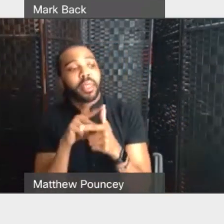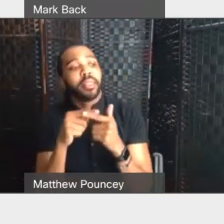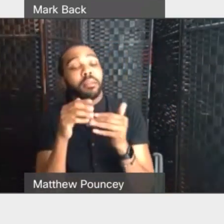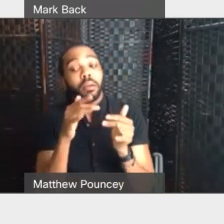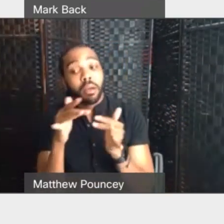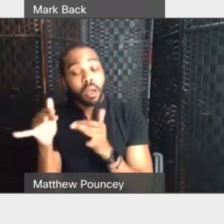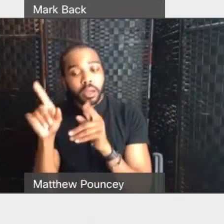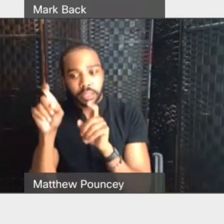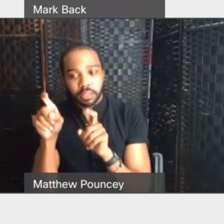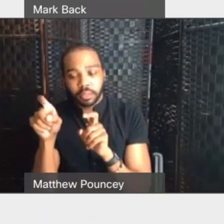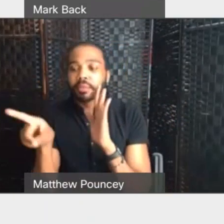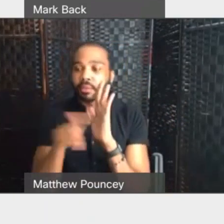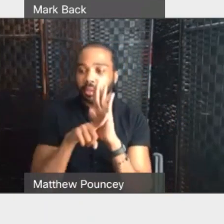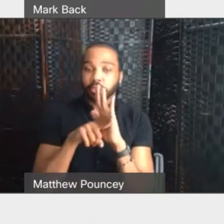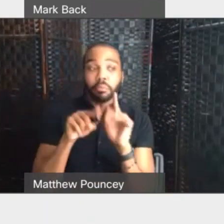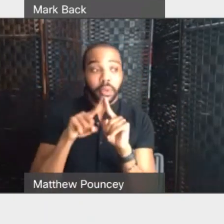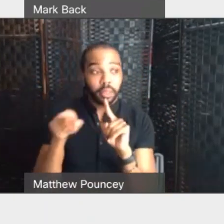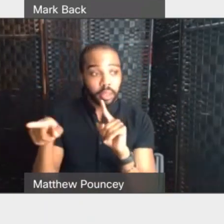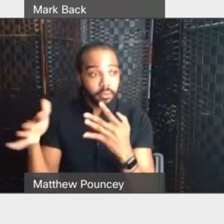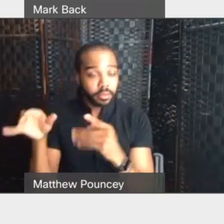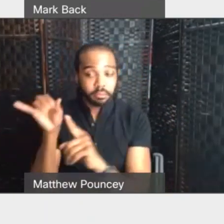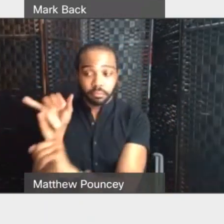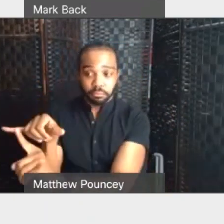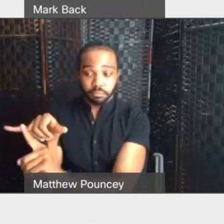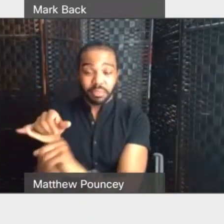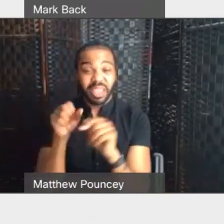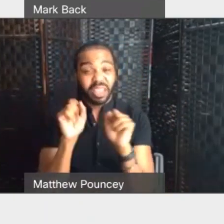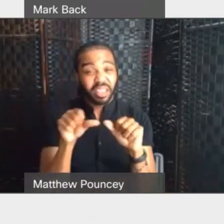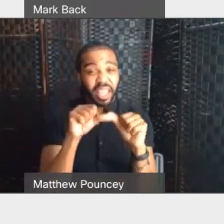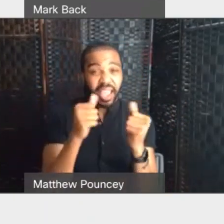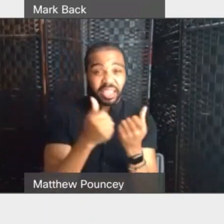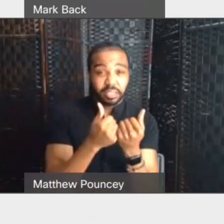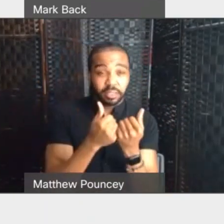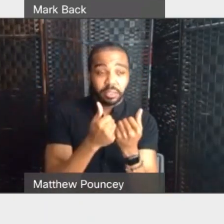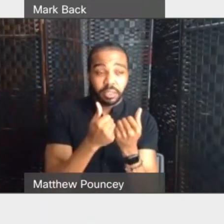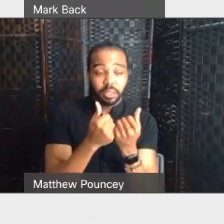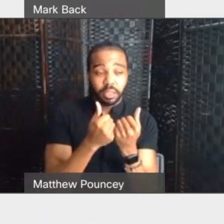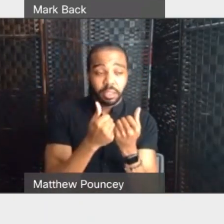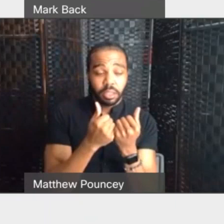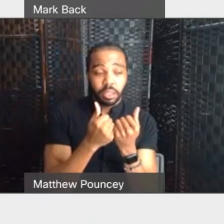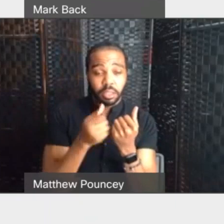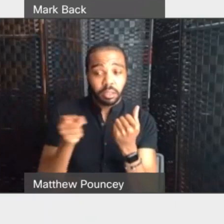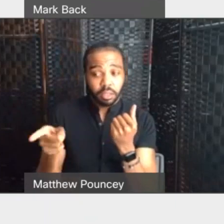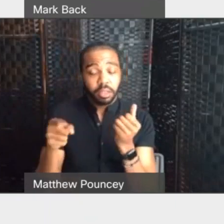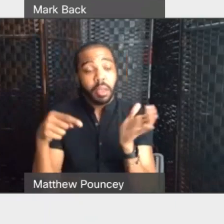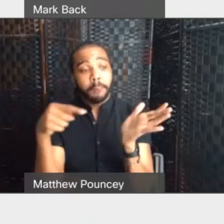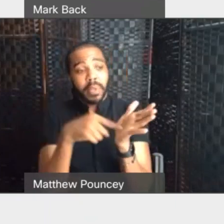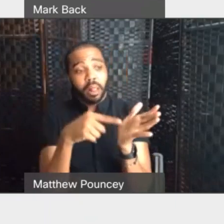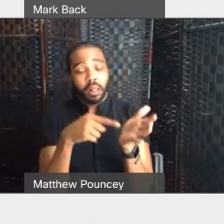negative but quarantined, can the agency bill and pay the quarantine rate and pay the staff